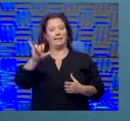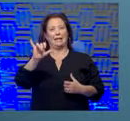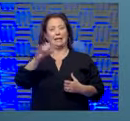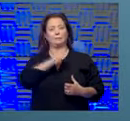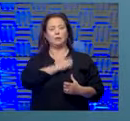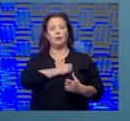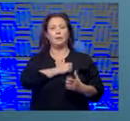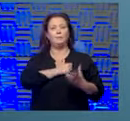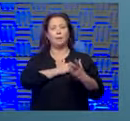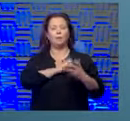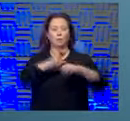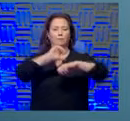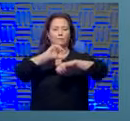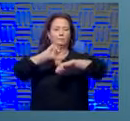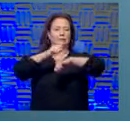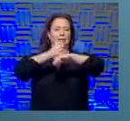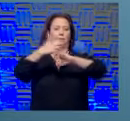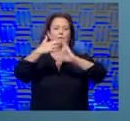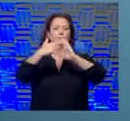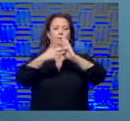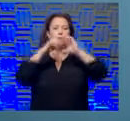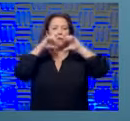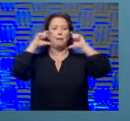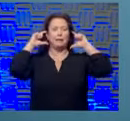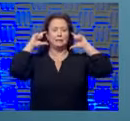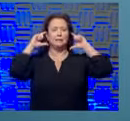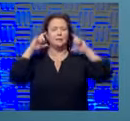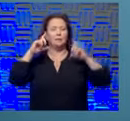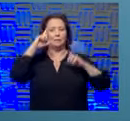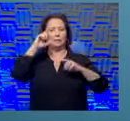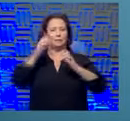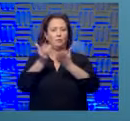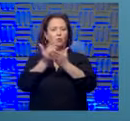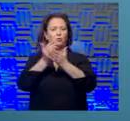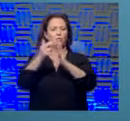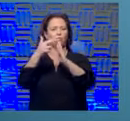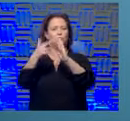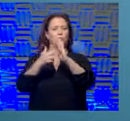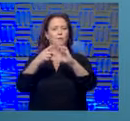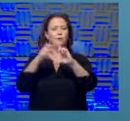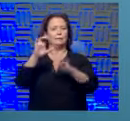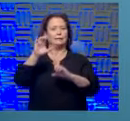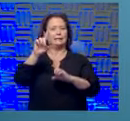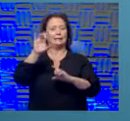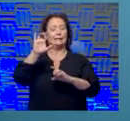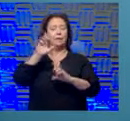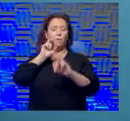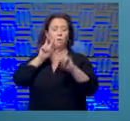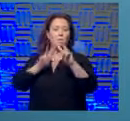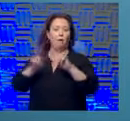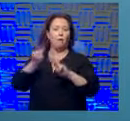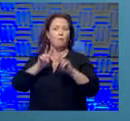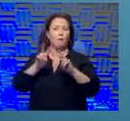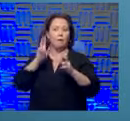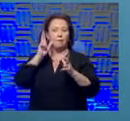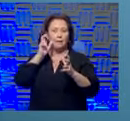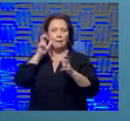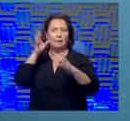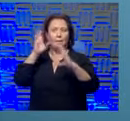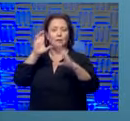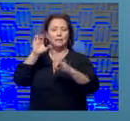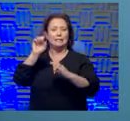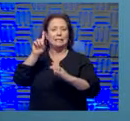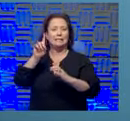is something that we've implemented in light of that. But we're monitoring CDC guidelines every